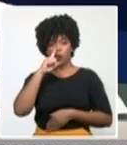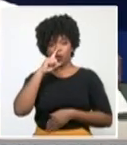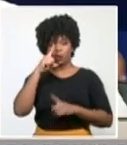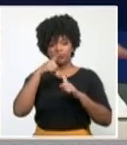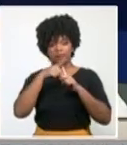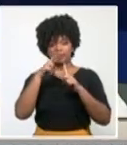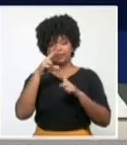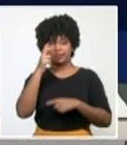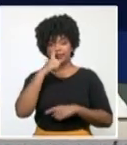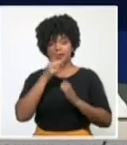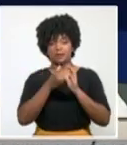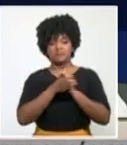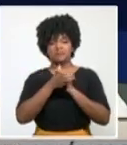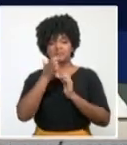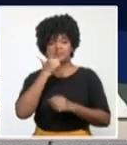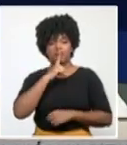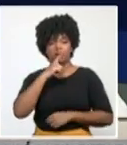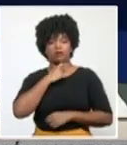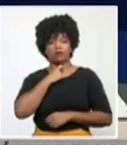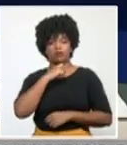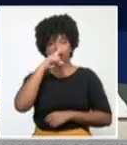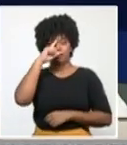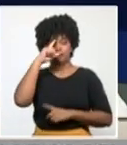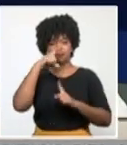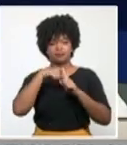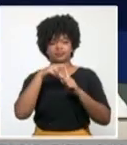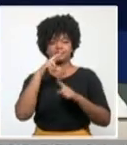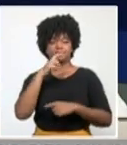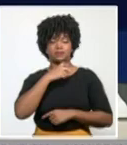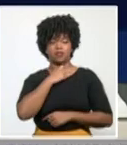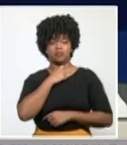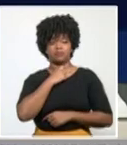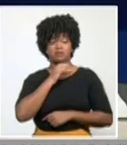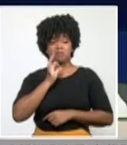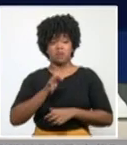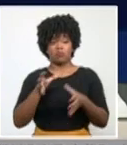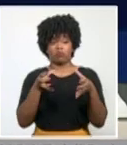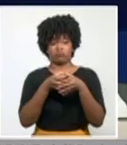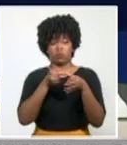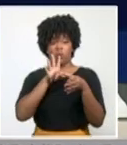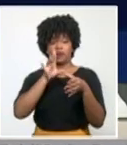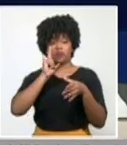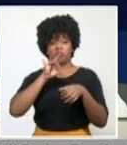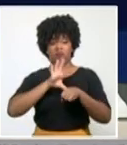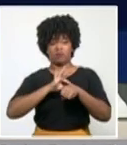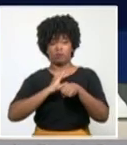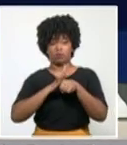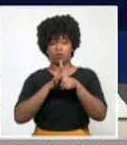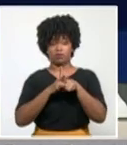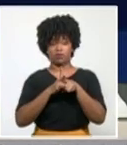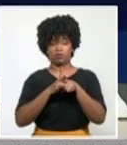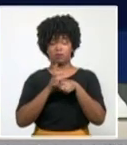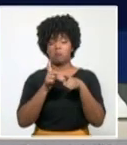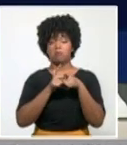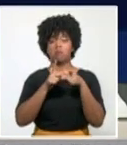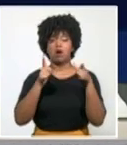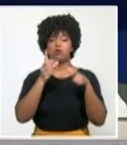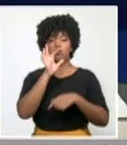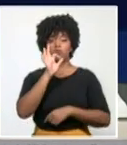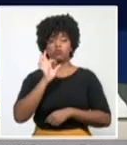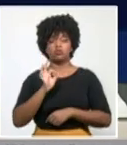Of these 49 positive cases, the largest percent corresponds to the age group of 40 years of age and younger,